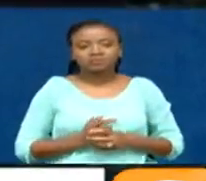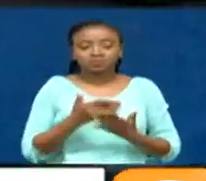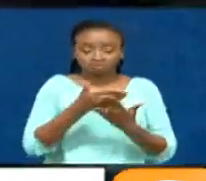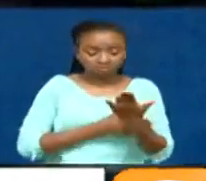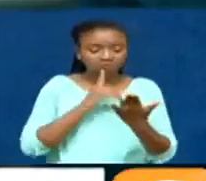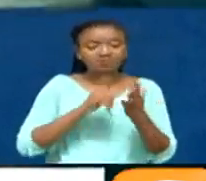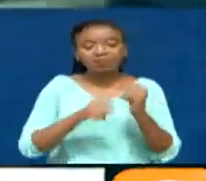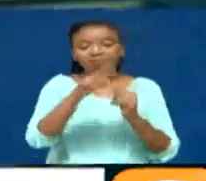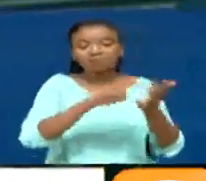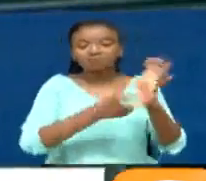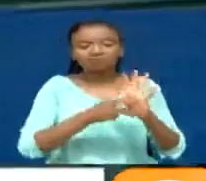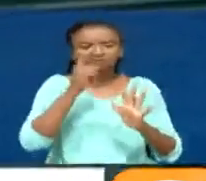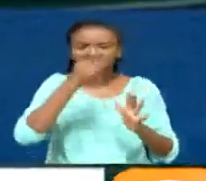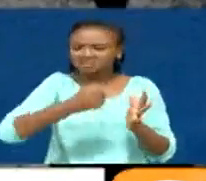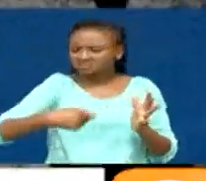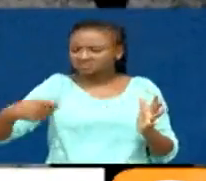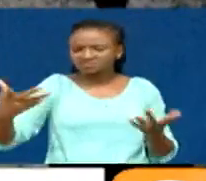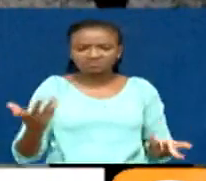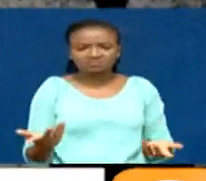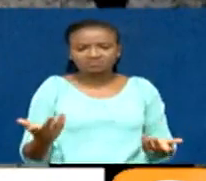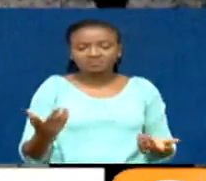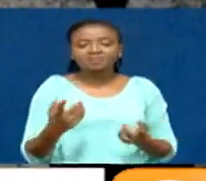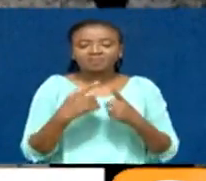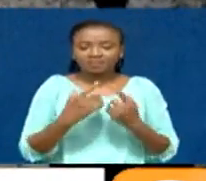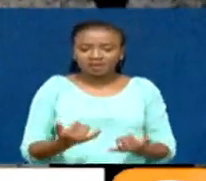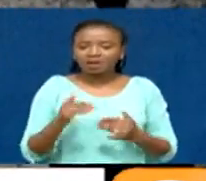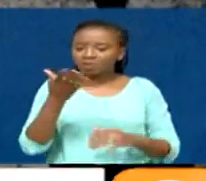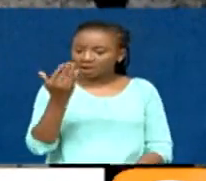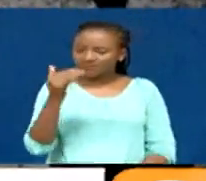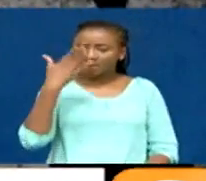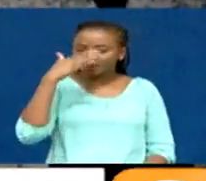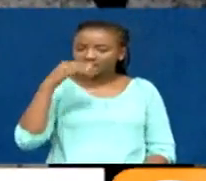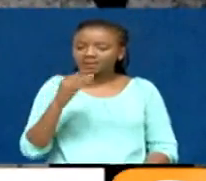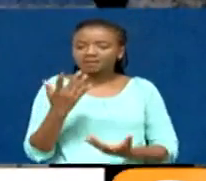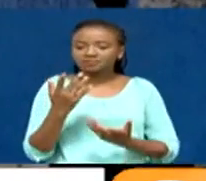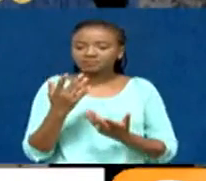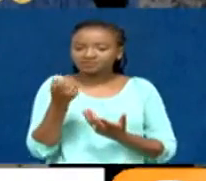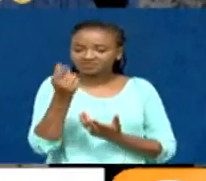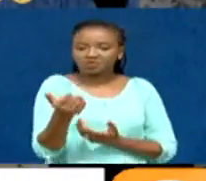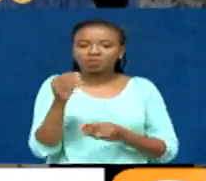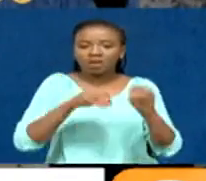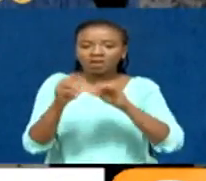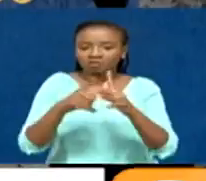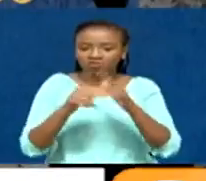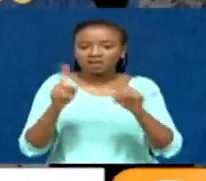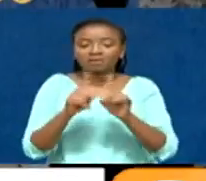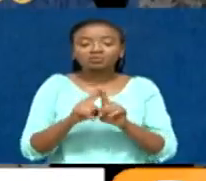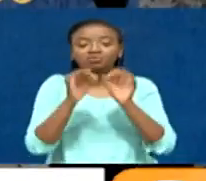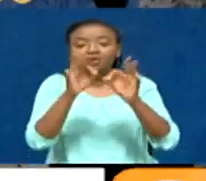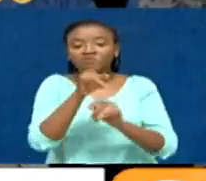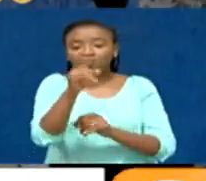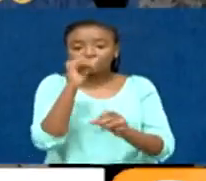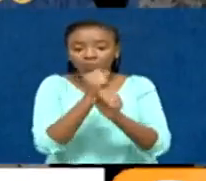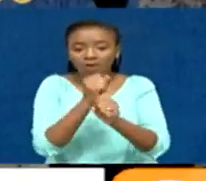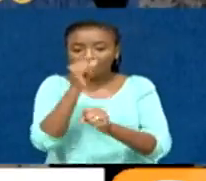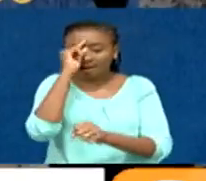that the contract has since been signed. And as the road to the general election picks pace, public officers who intend to run for